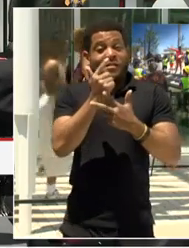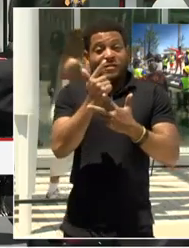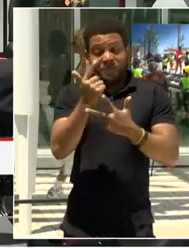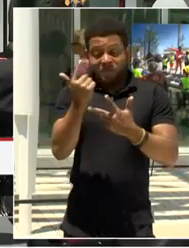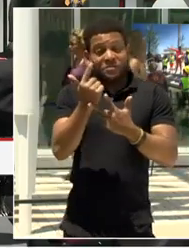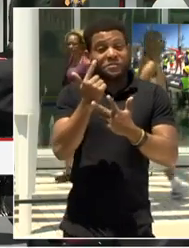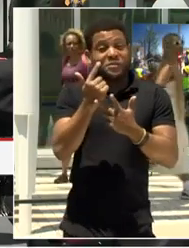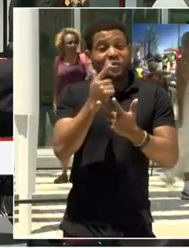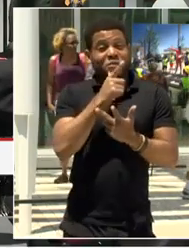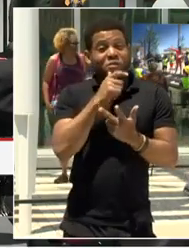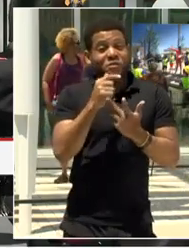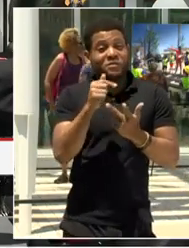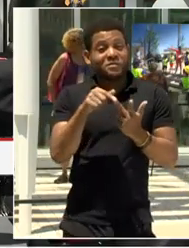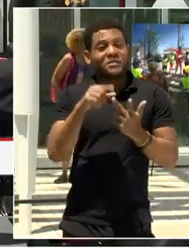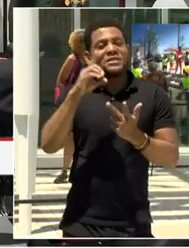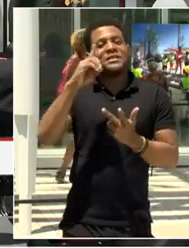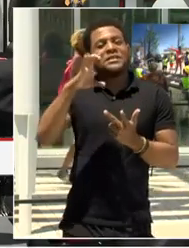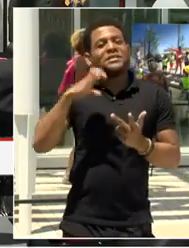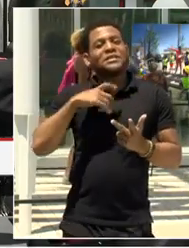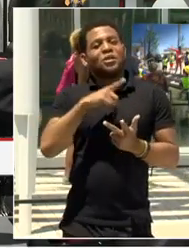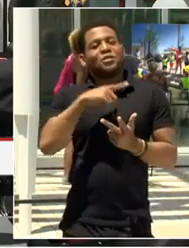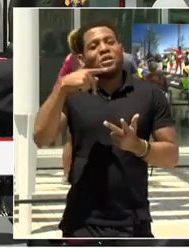Park.